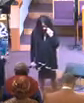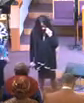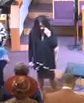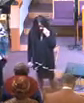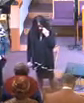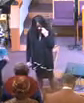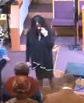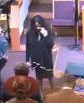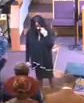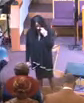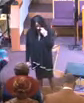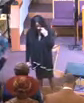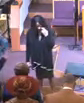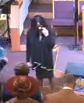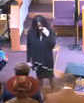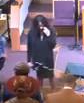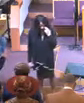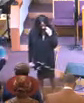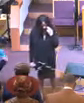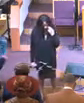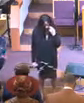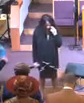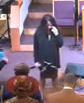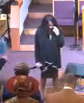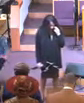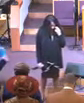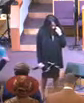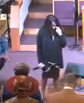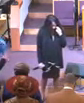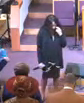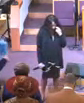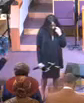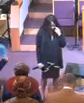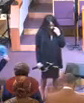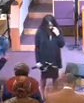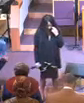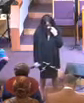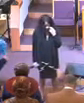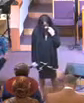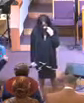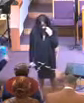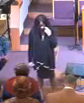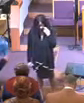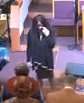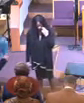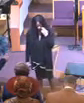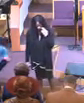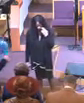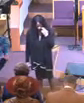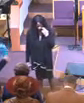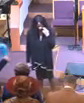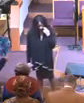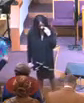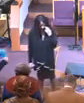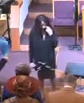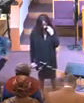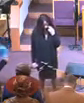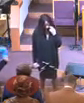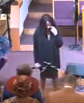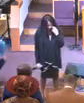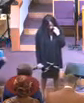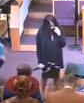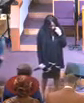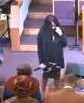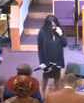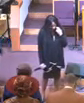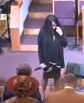We said it 10,000 times, it wouldn't be enough to praise your most holy name, Lord. Lord, as we come before you in service today in worship, we